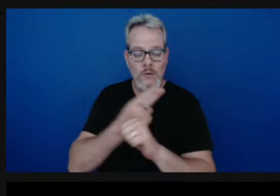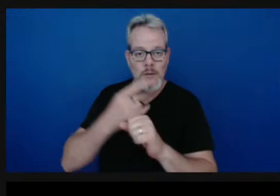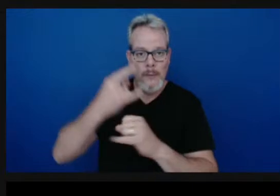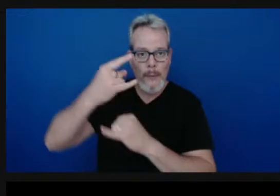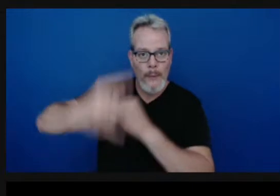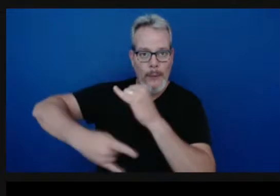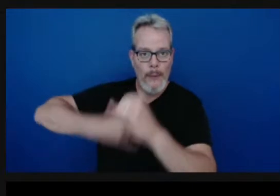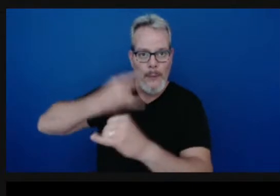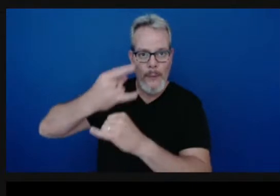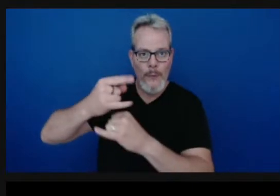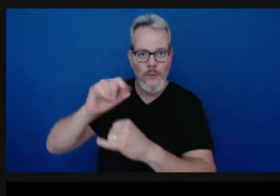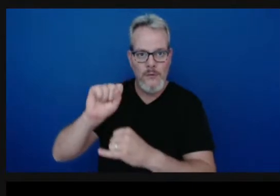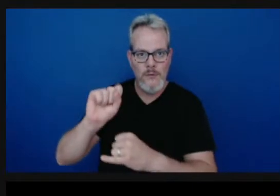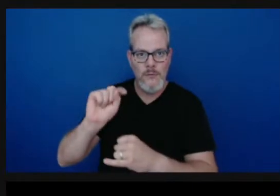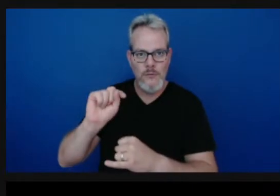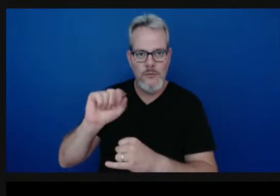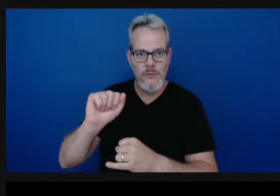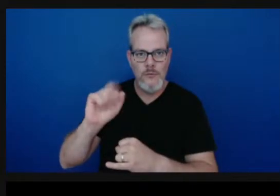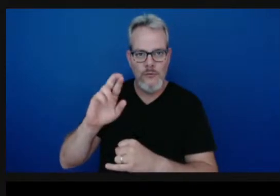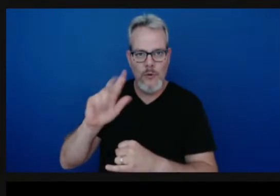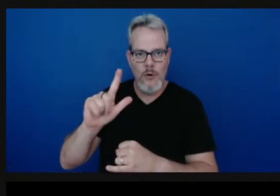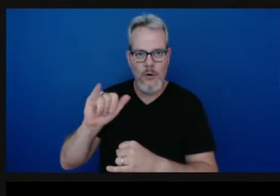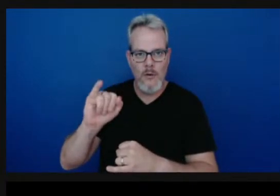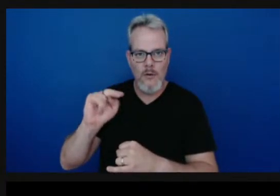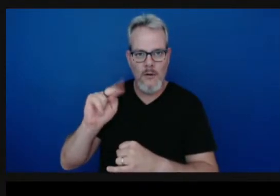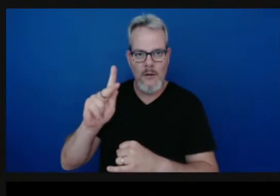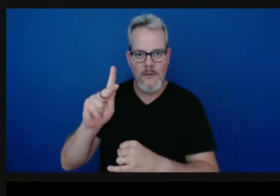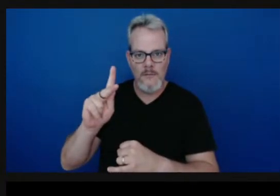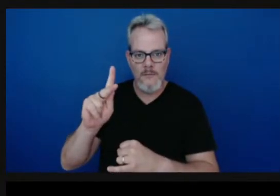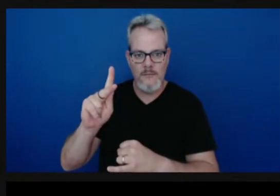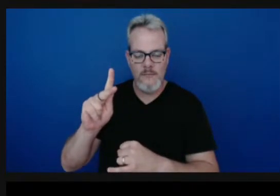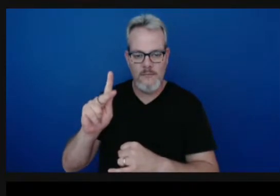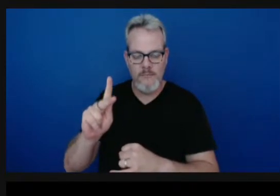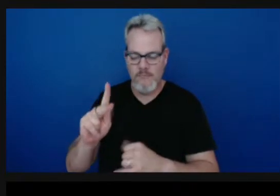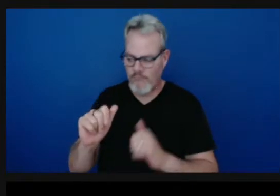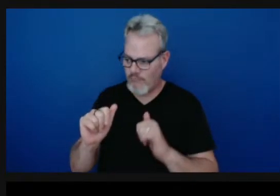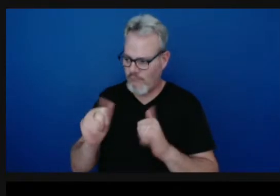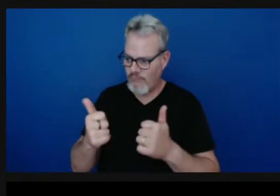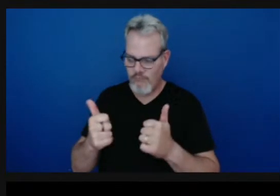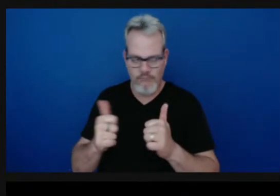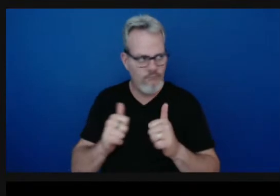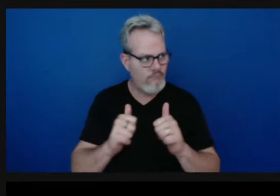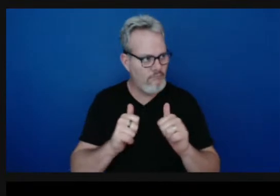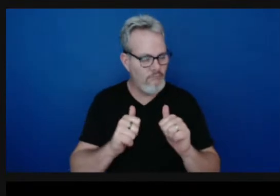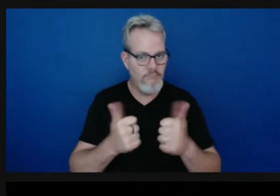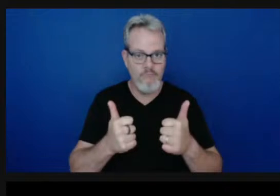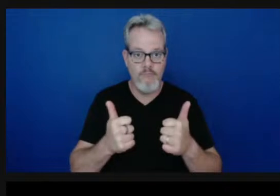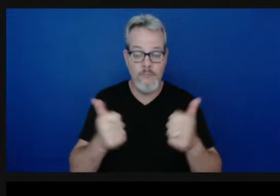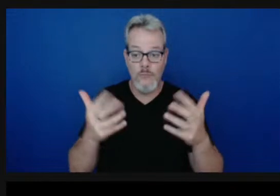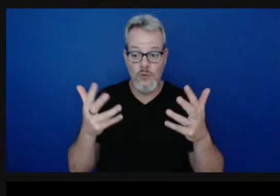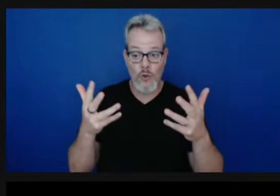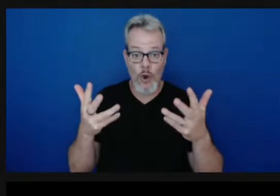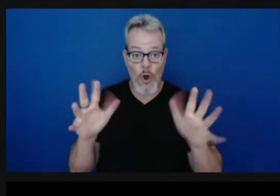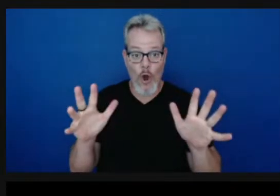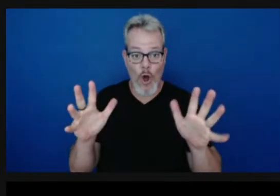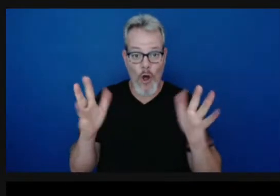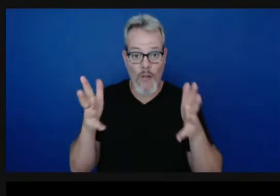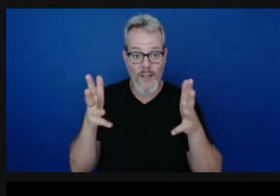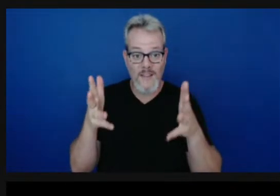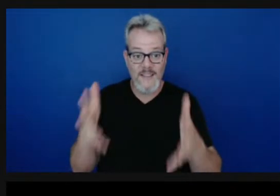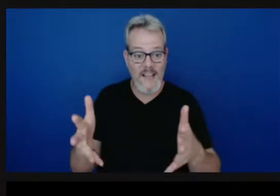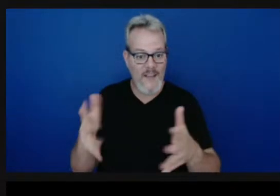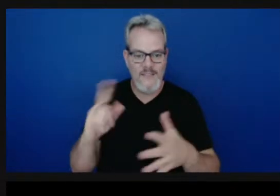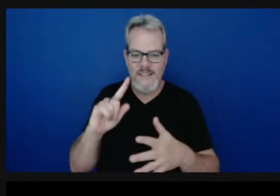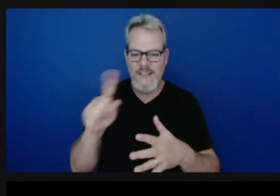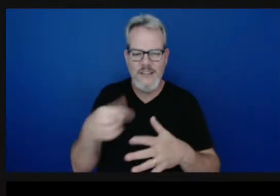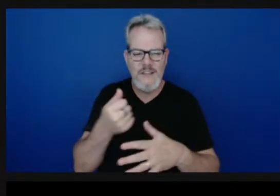nice thing to mention, Dane. Yeah. Okay, so I think all I have left is just our community corner, for which there's not a whole lot happening